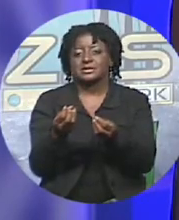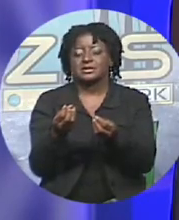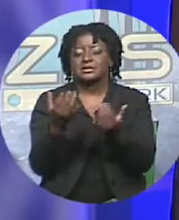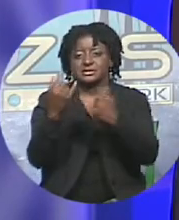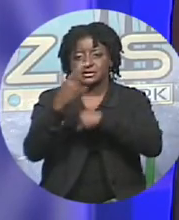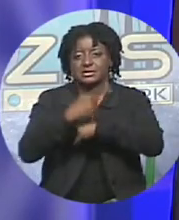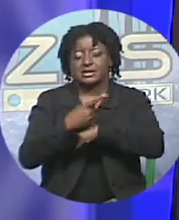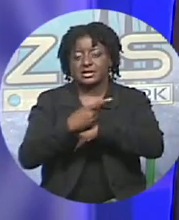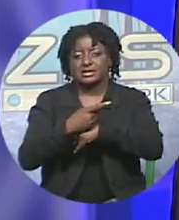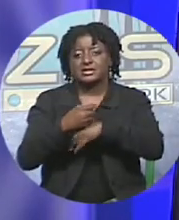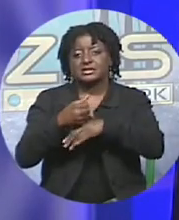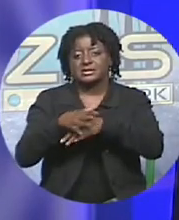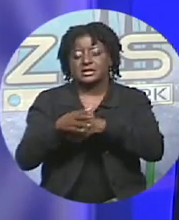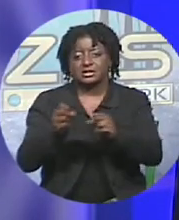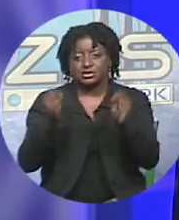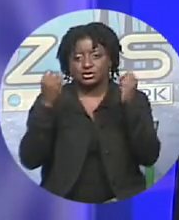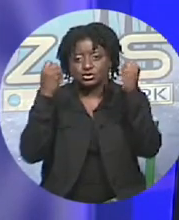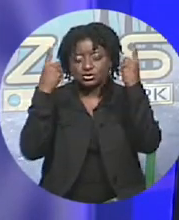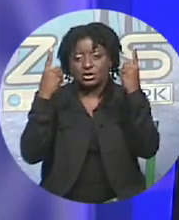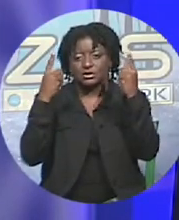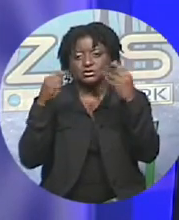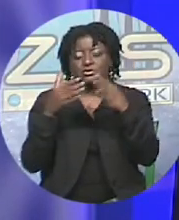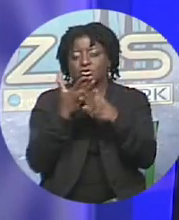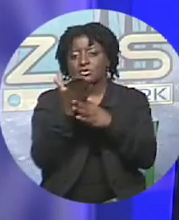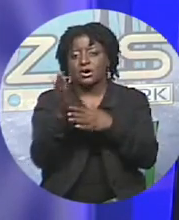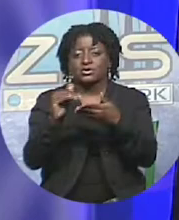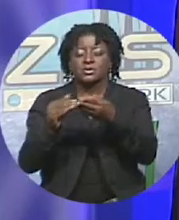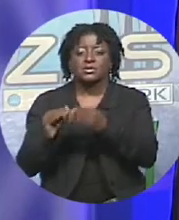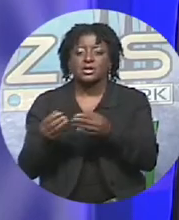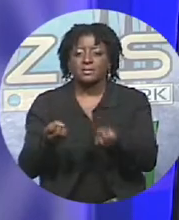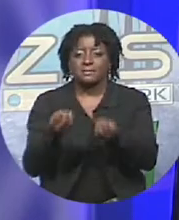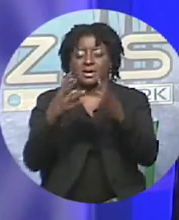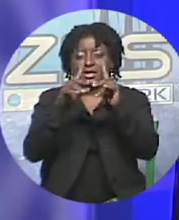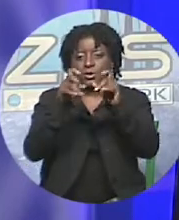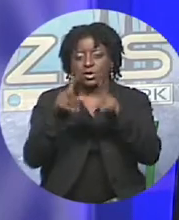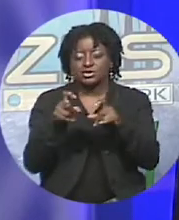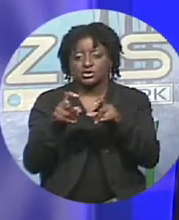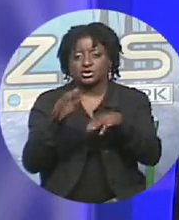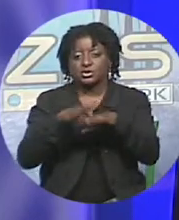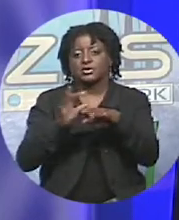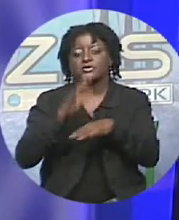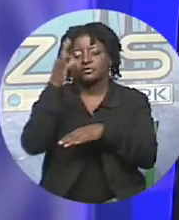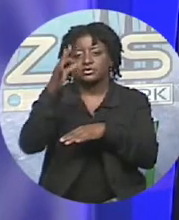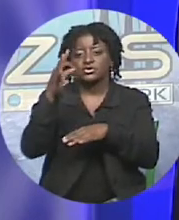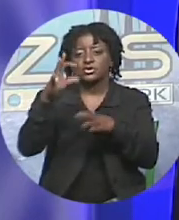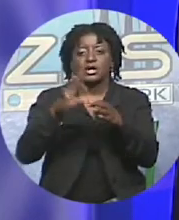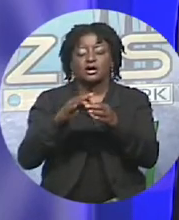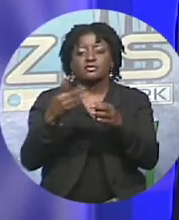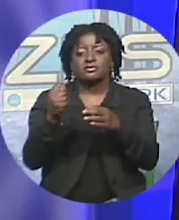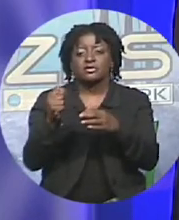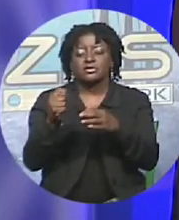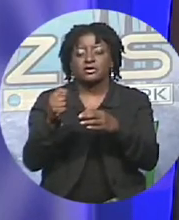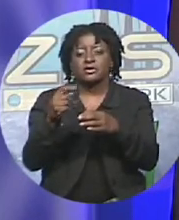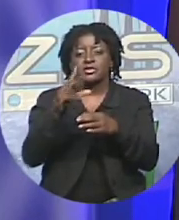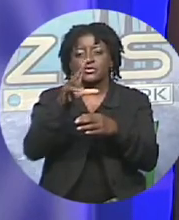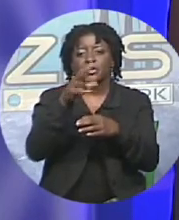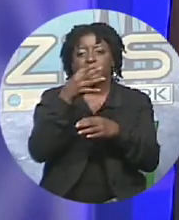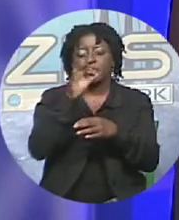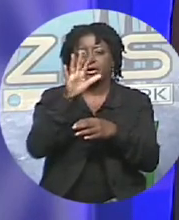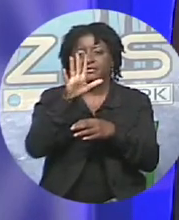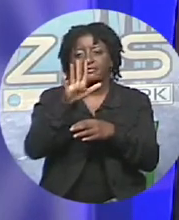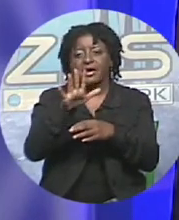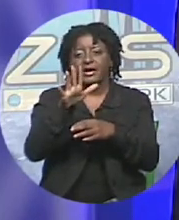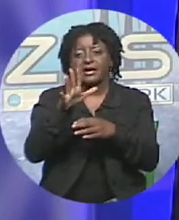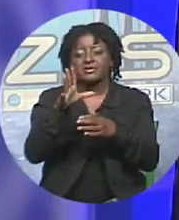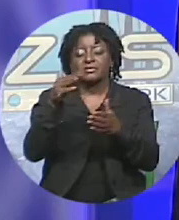shockwaves throughout the community as many questions now arise as to the future of the mega $3.5 billion resort and